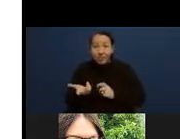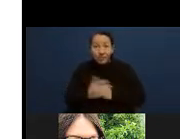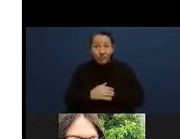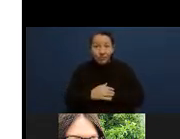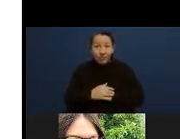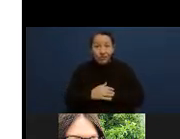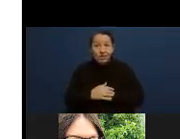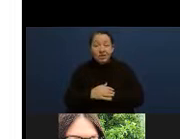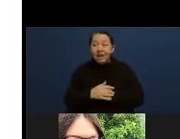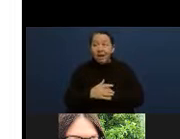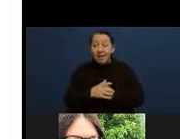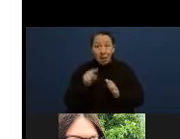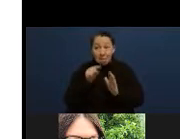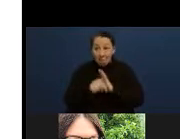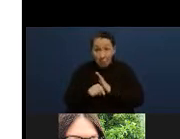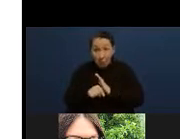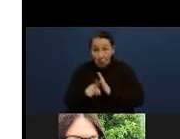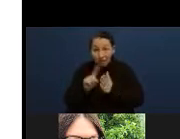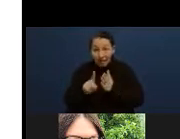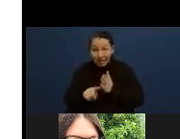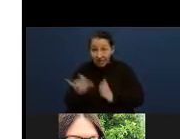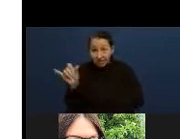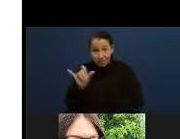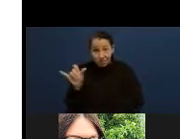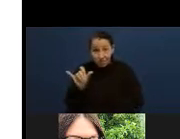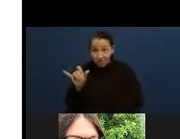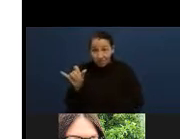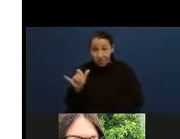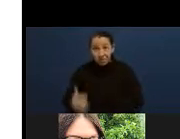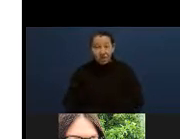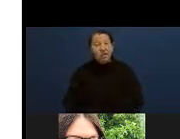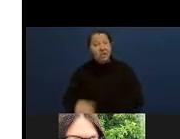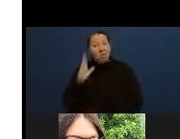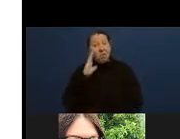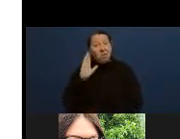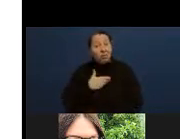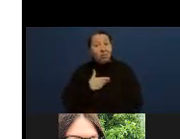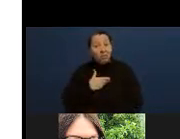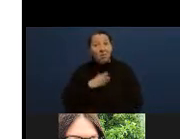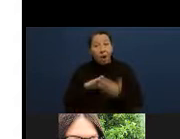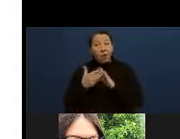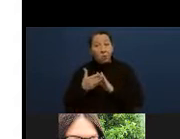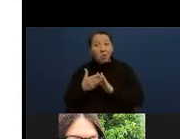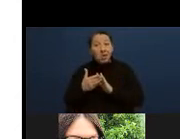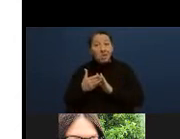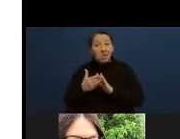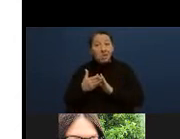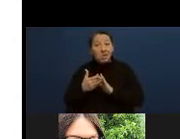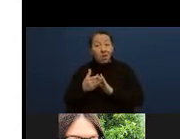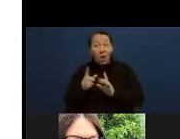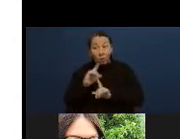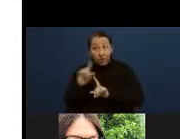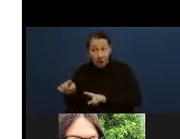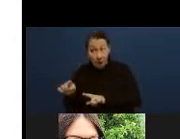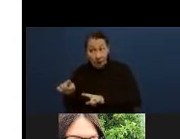even murder investigations. And so we know that our communities are responding and taking care